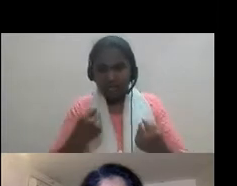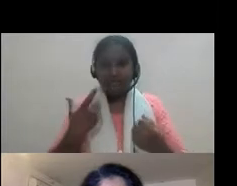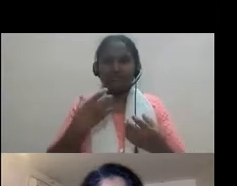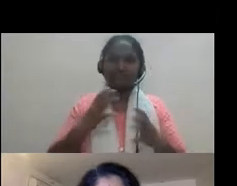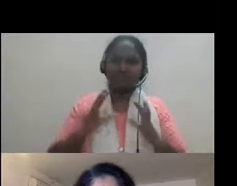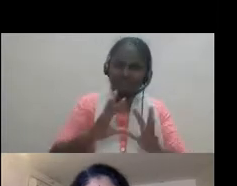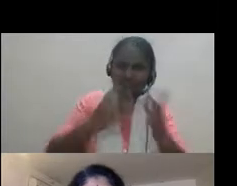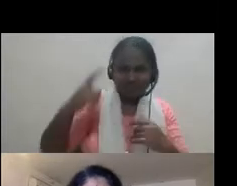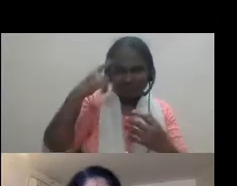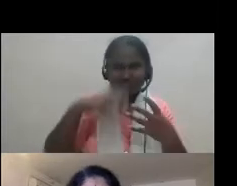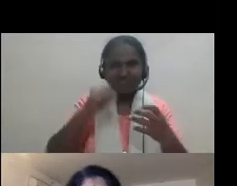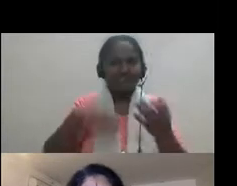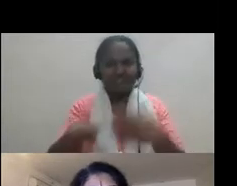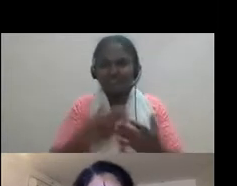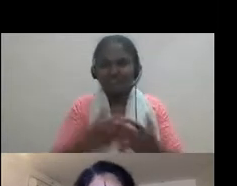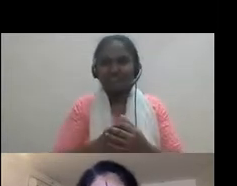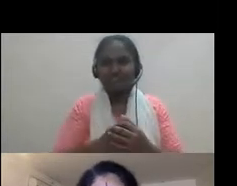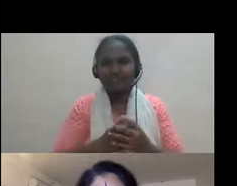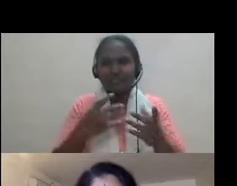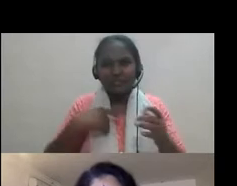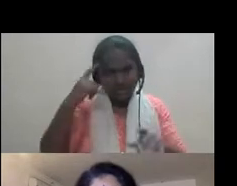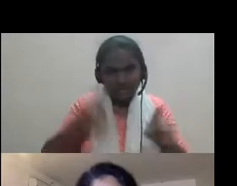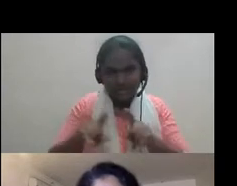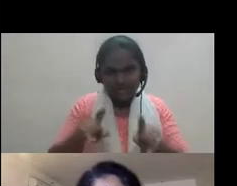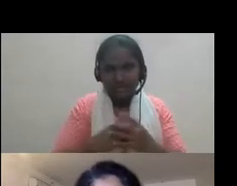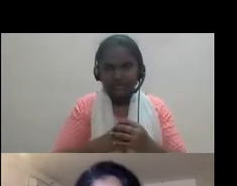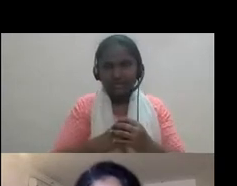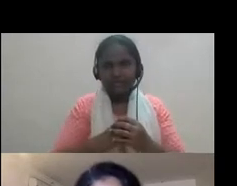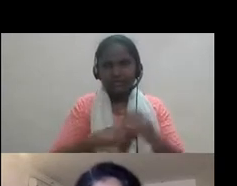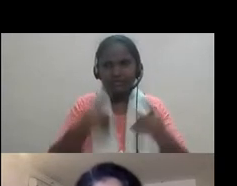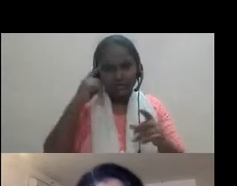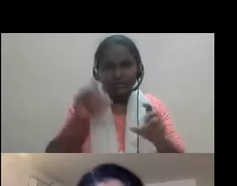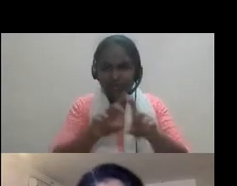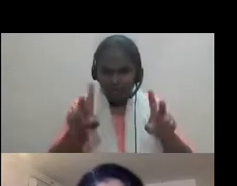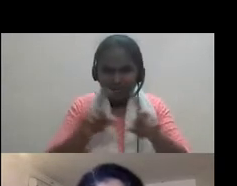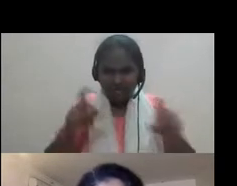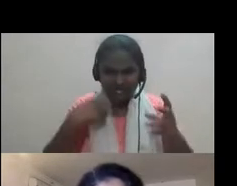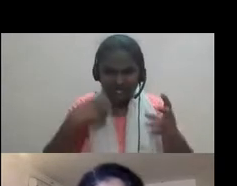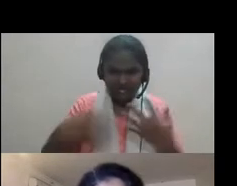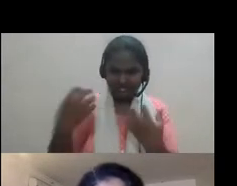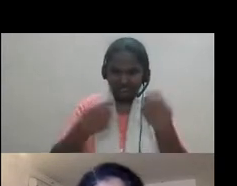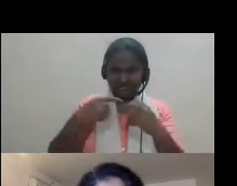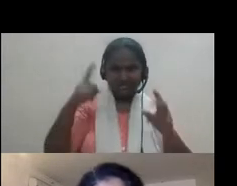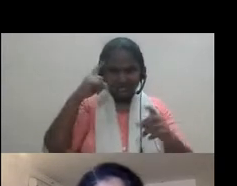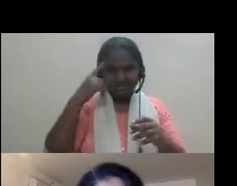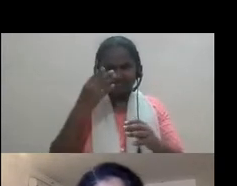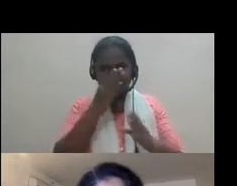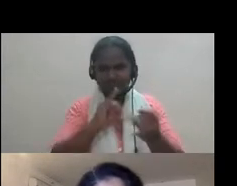to undertake. It happened, and fortunately it was very well received in Buenos